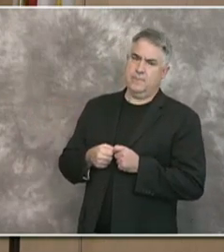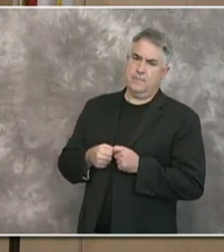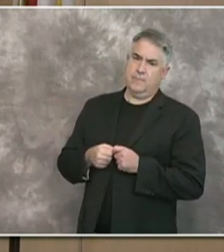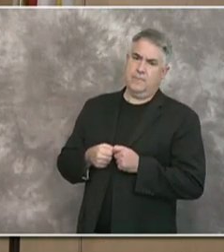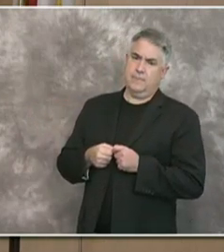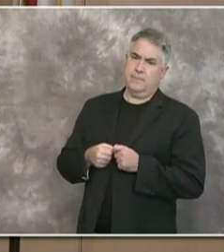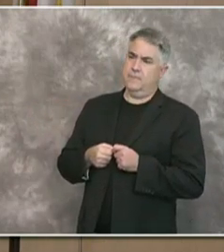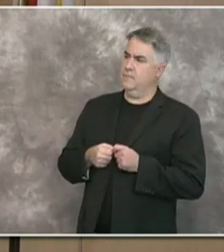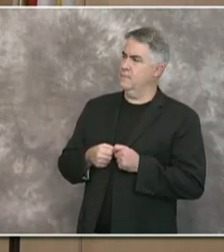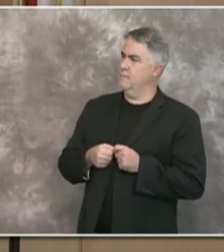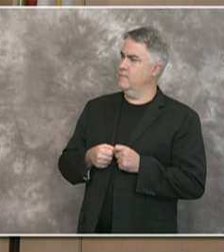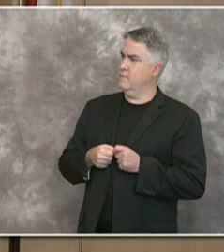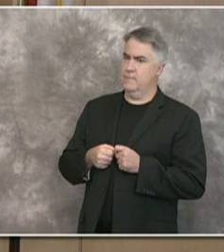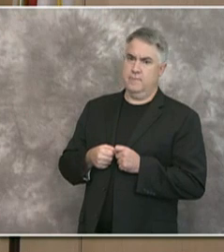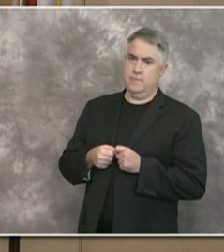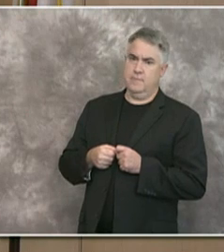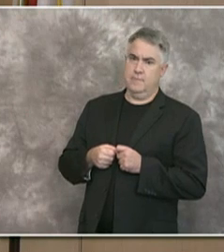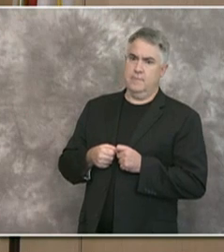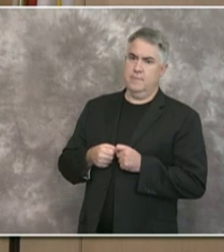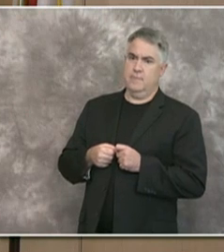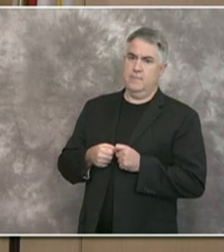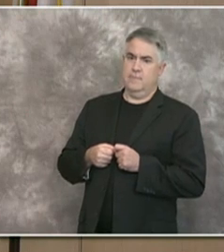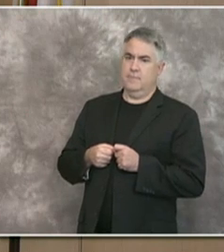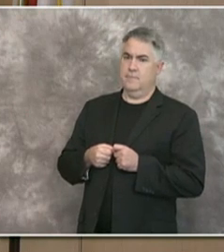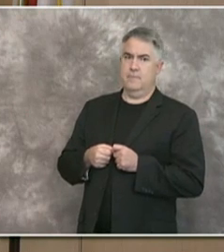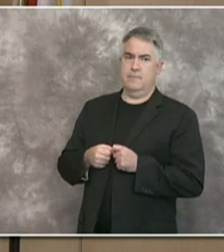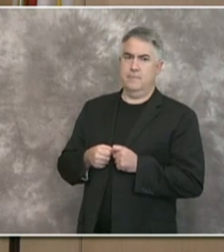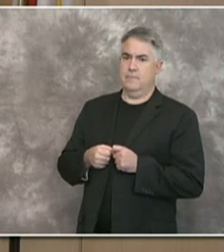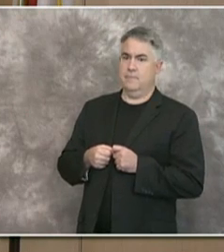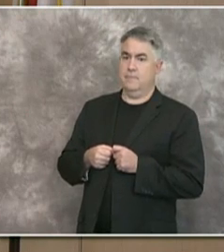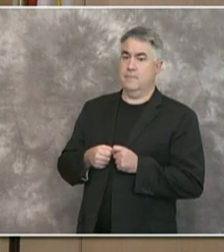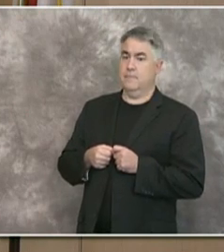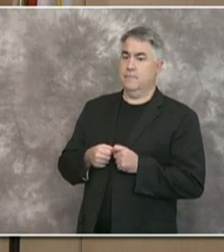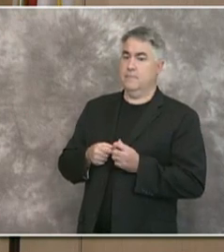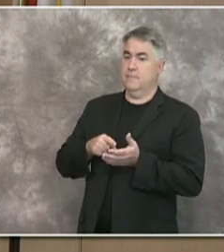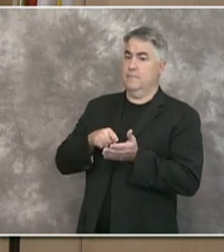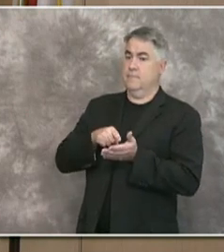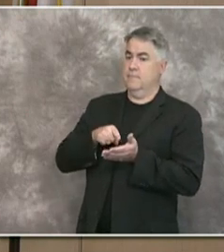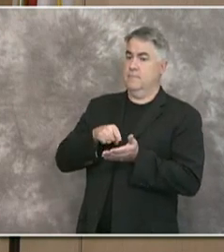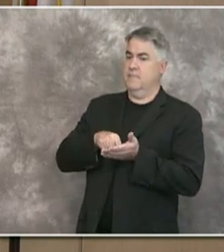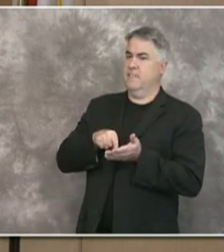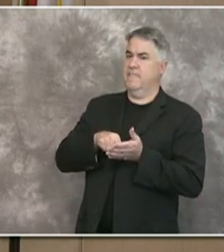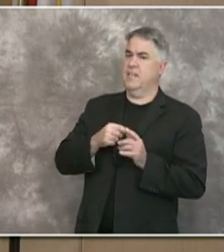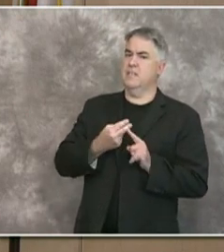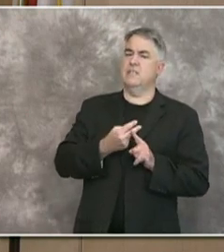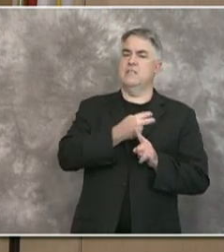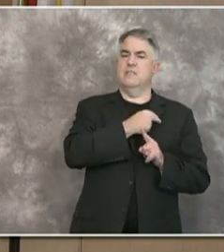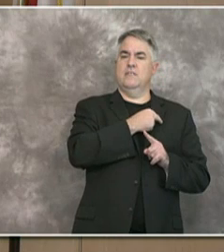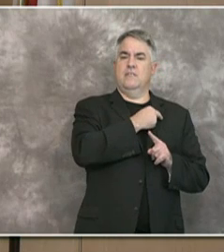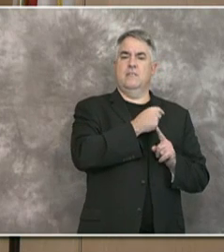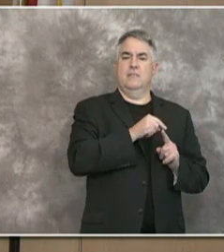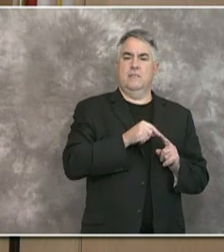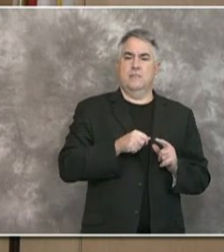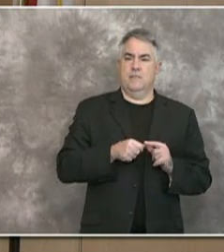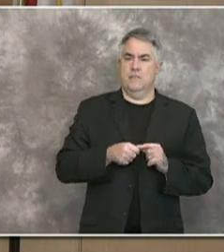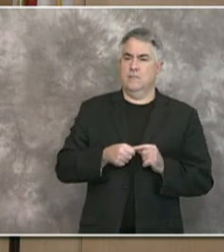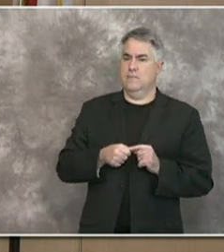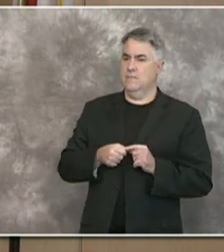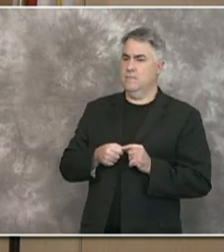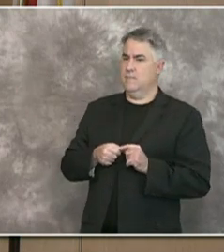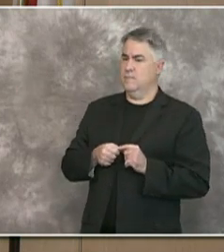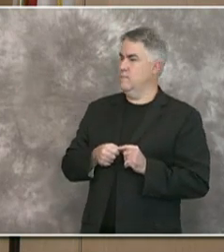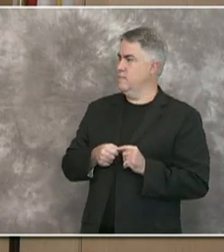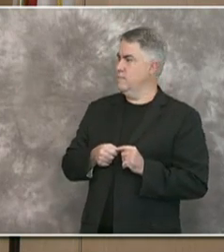call regarding investigation of cases and contact of close contacts.